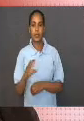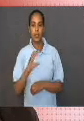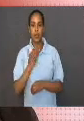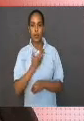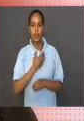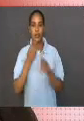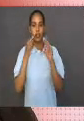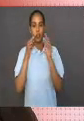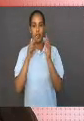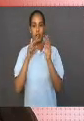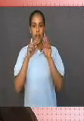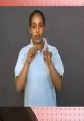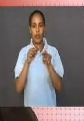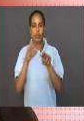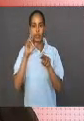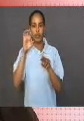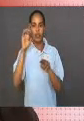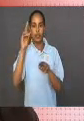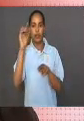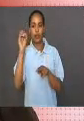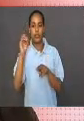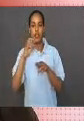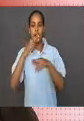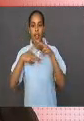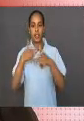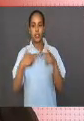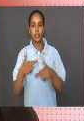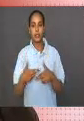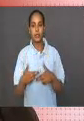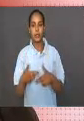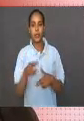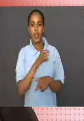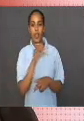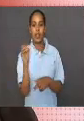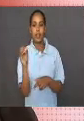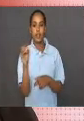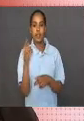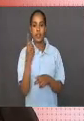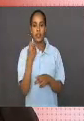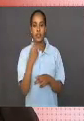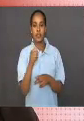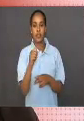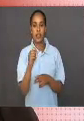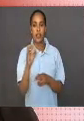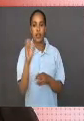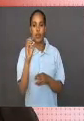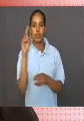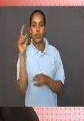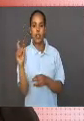We looked at redox reactions and the